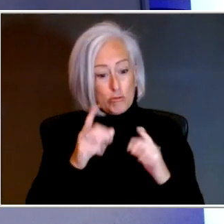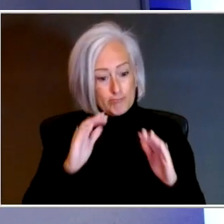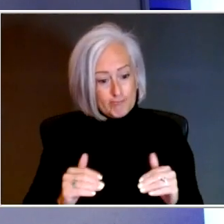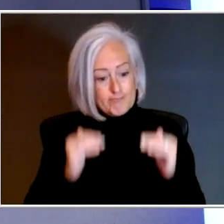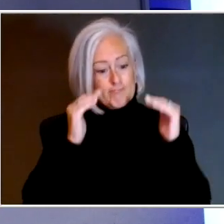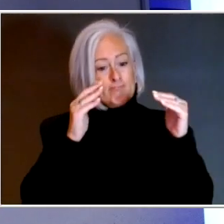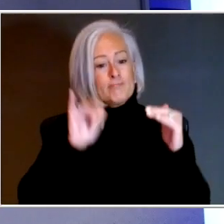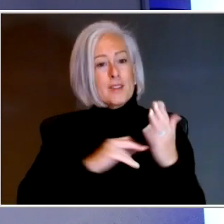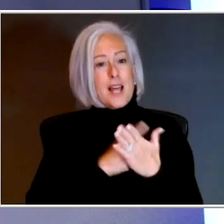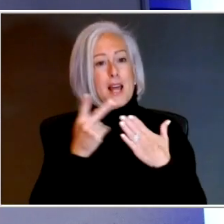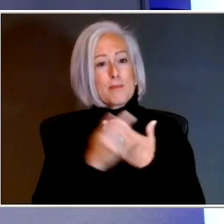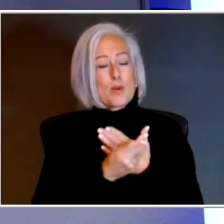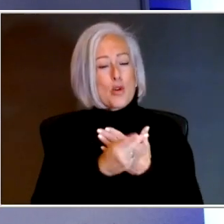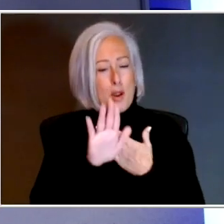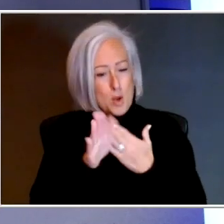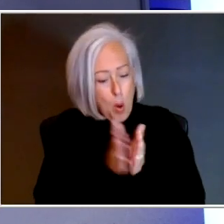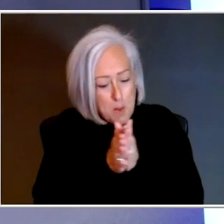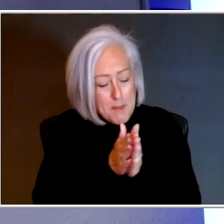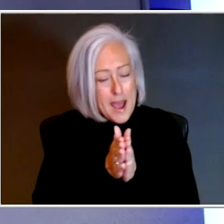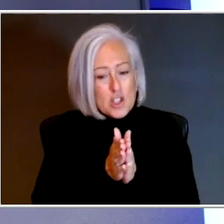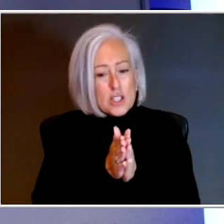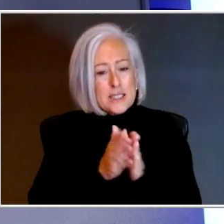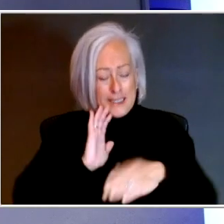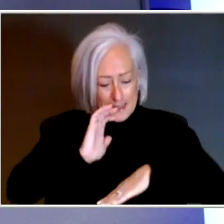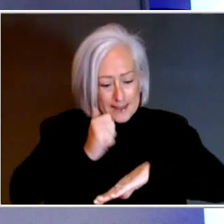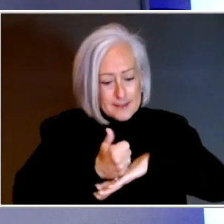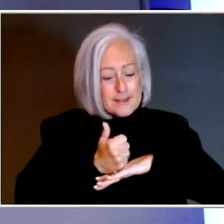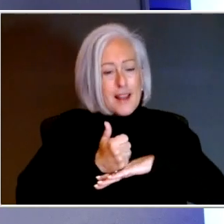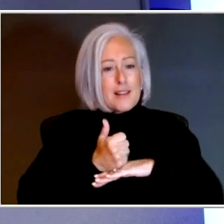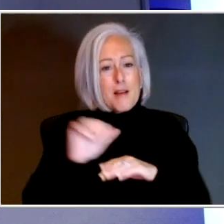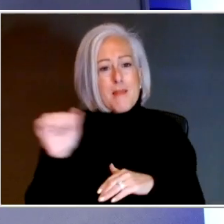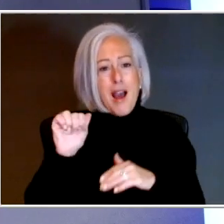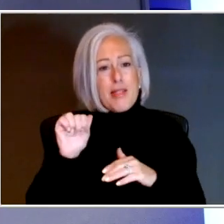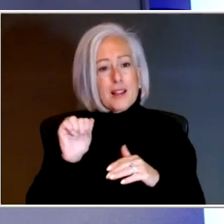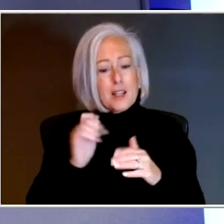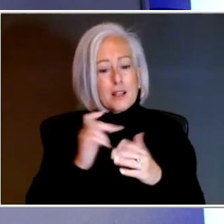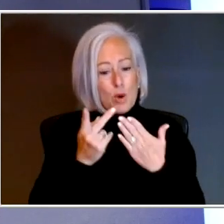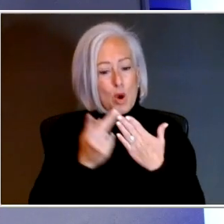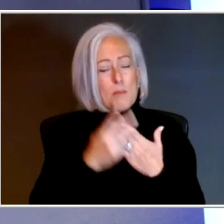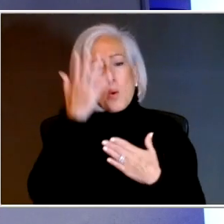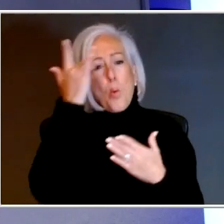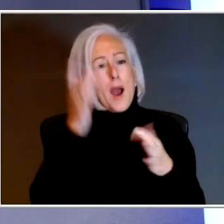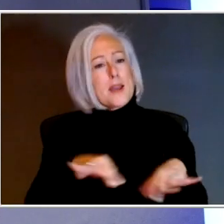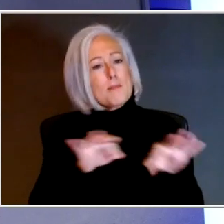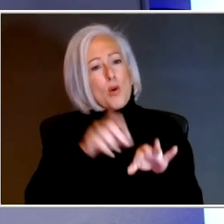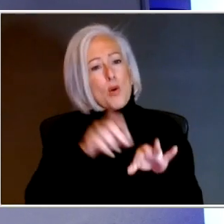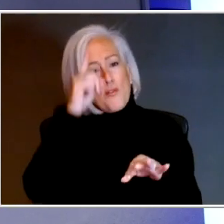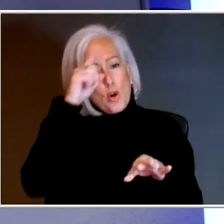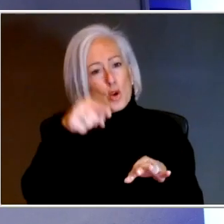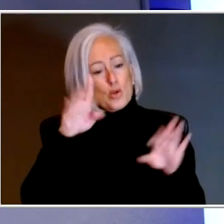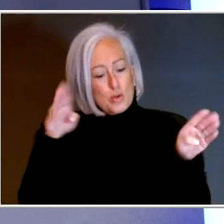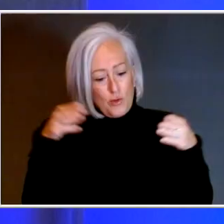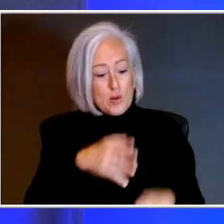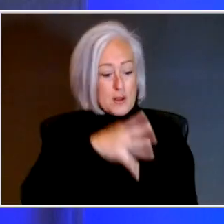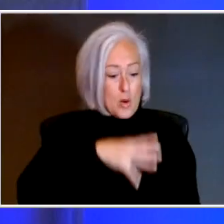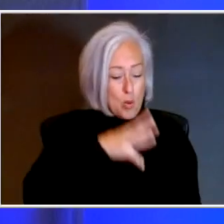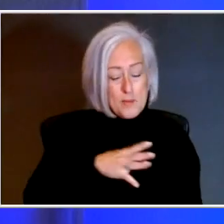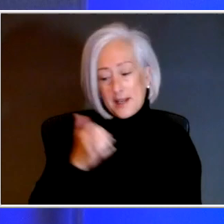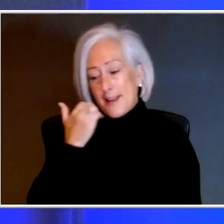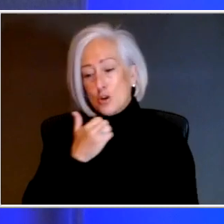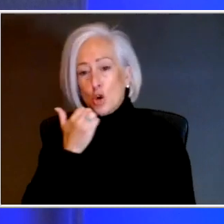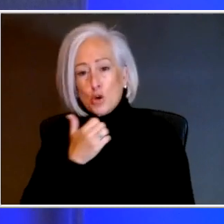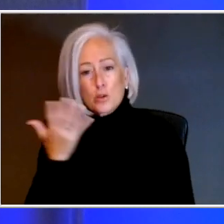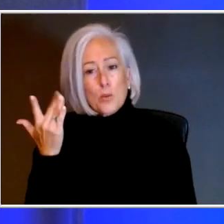that. Creating this athlete program, why was it so important for you to focus on women and girls? So women's